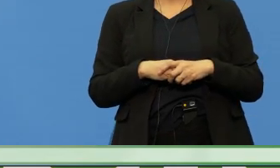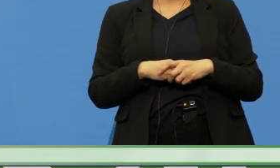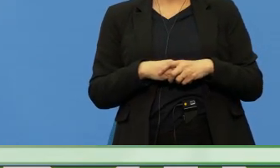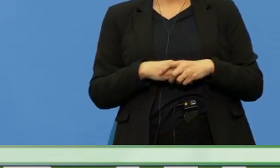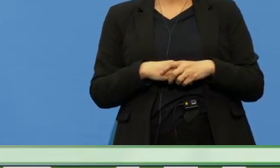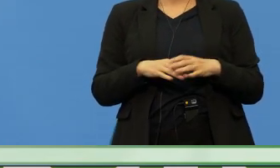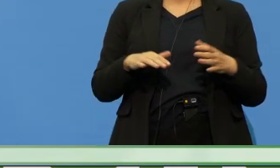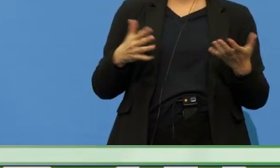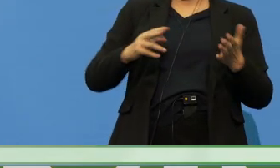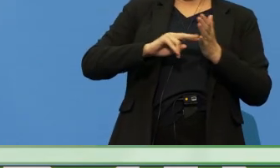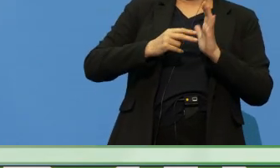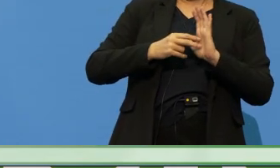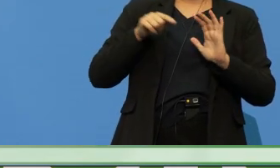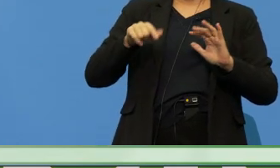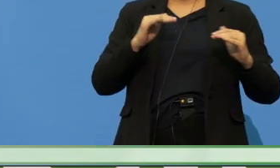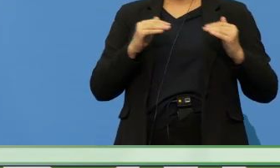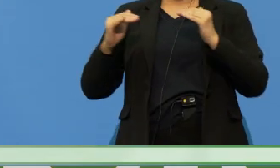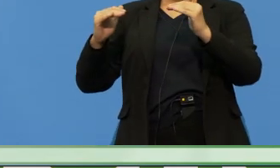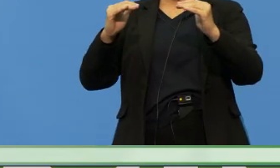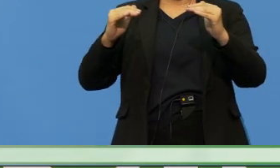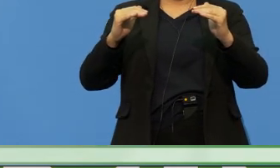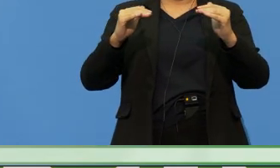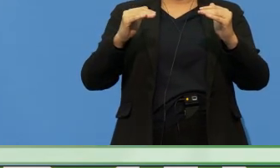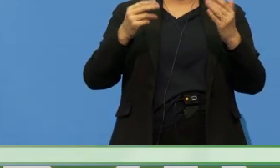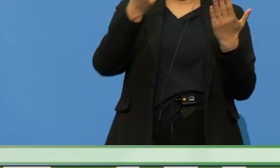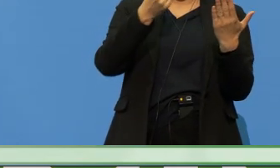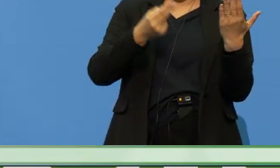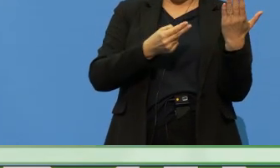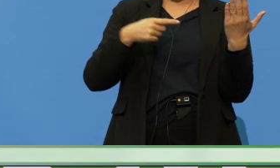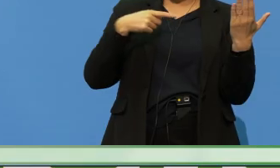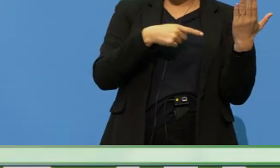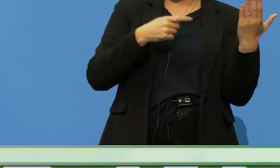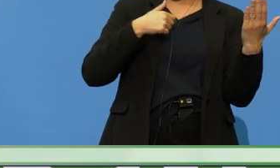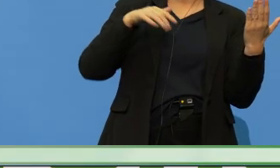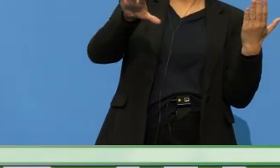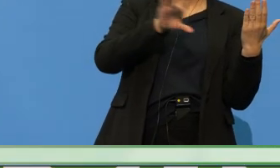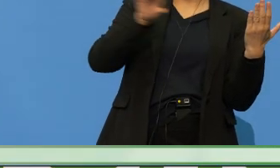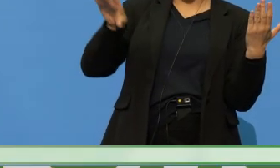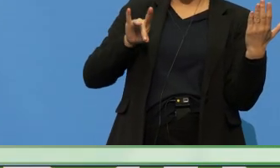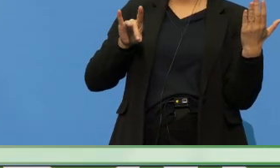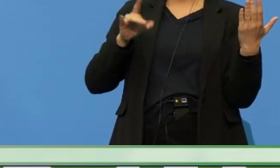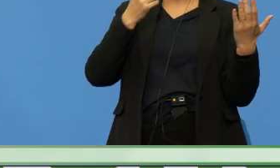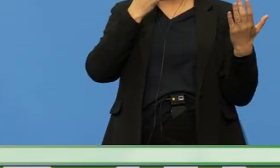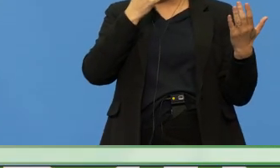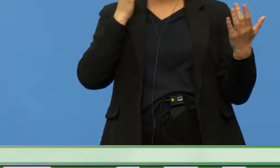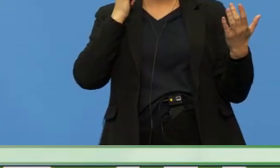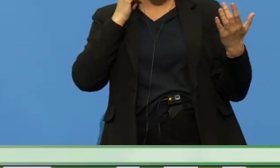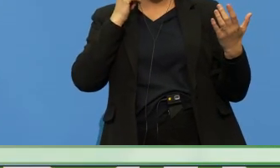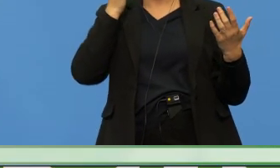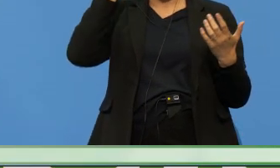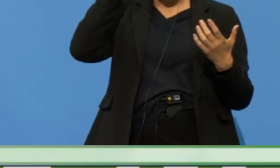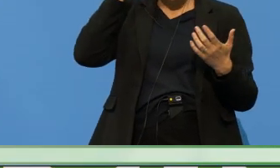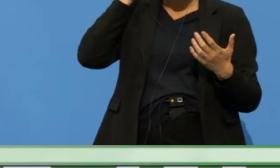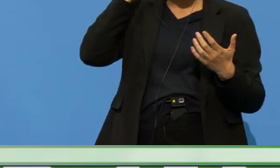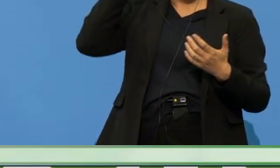when working with universal design, you include all types of abilities, sensory, physical, cognitive, neurodiverse as